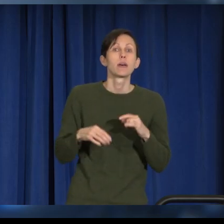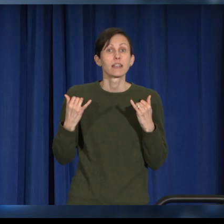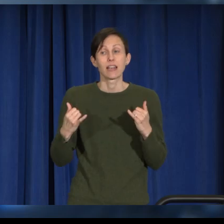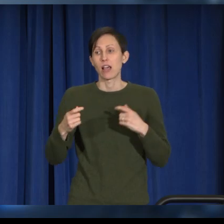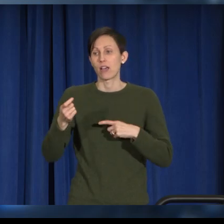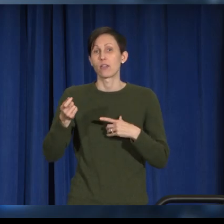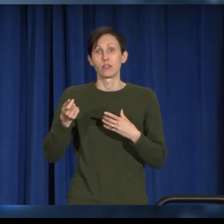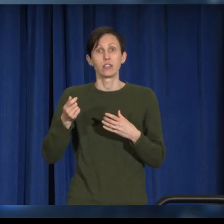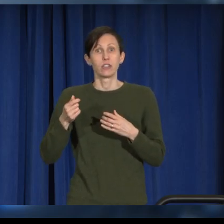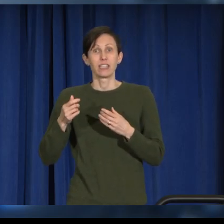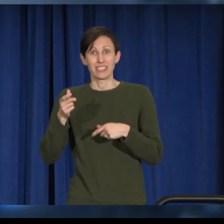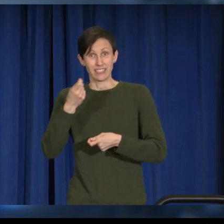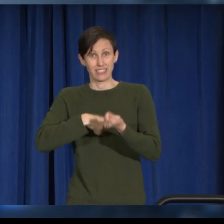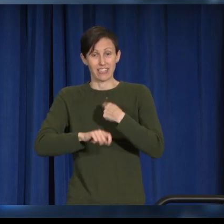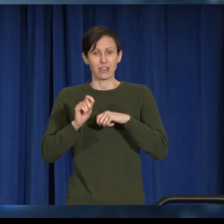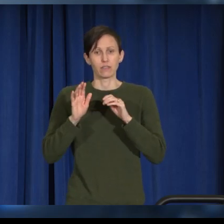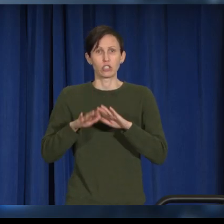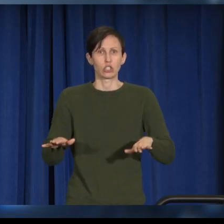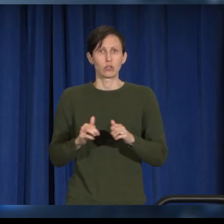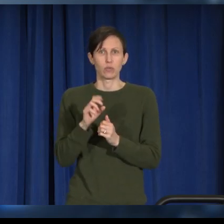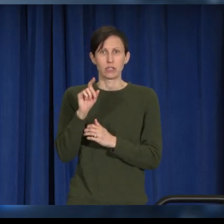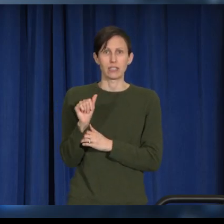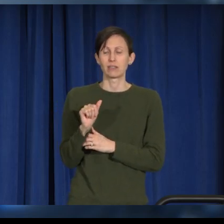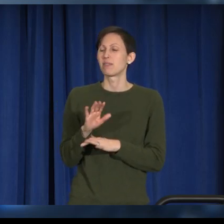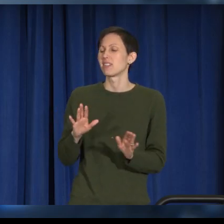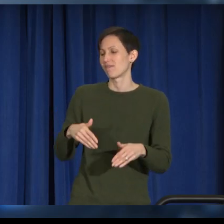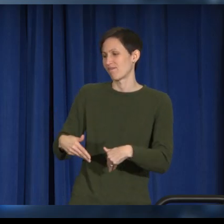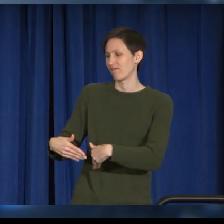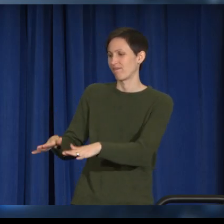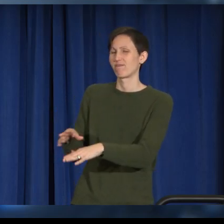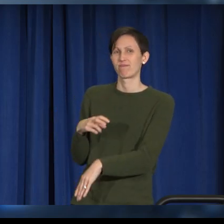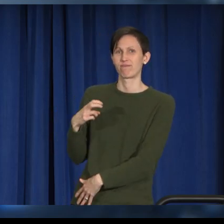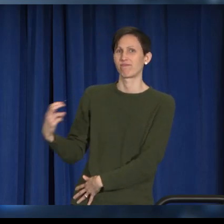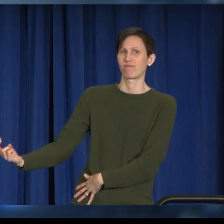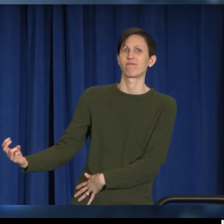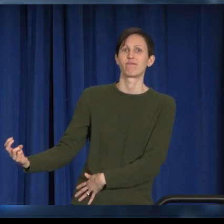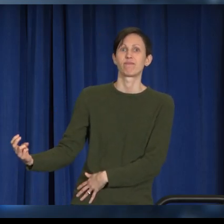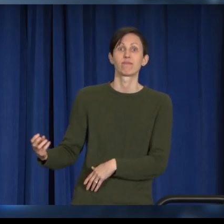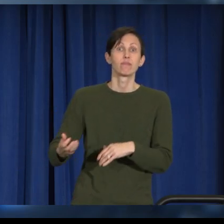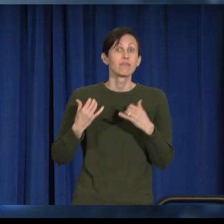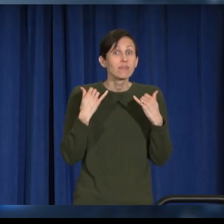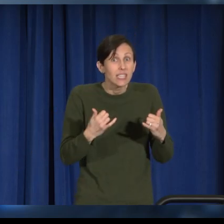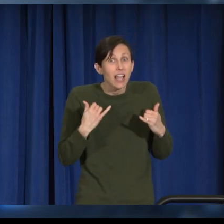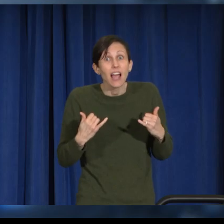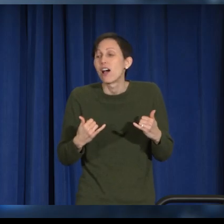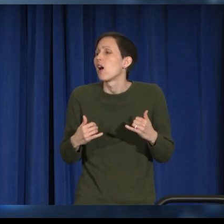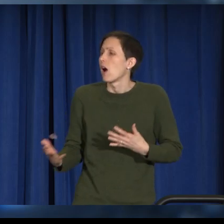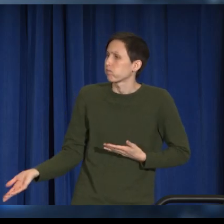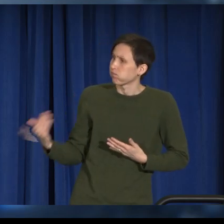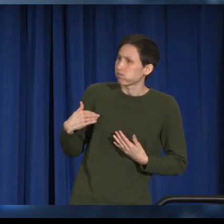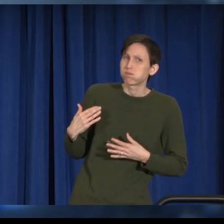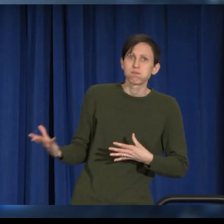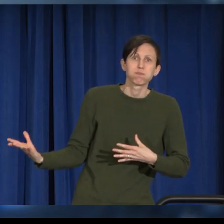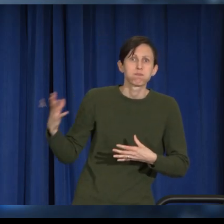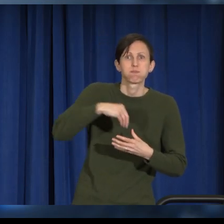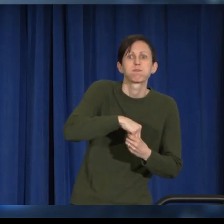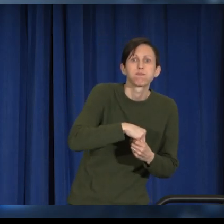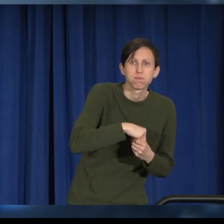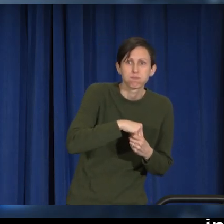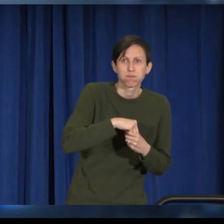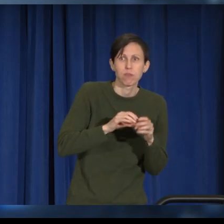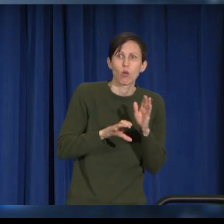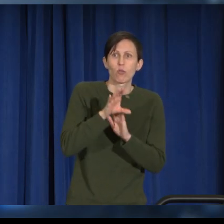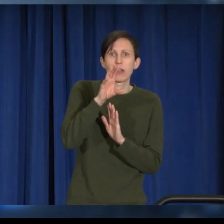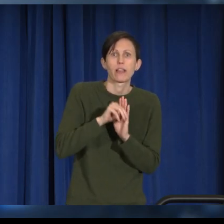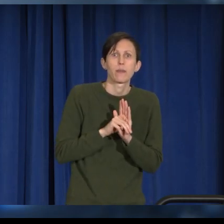children with disabilities being relegated to sitting on the sidelines, now they're meaningfully integrated within the physical education